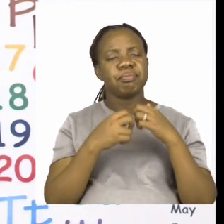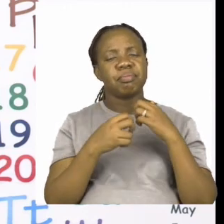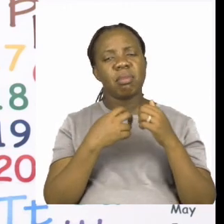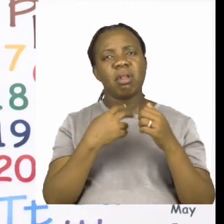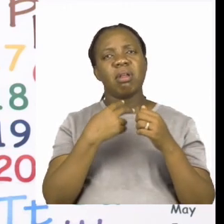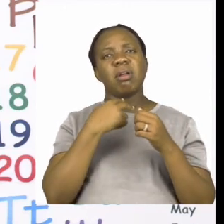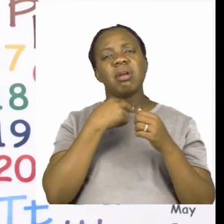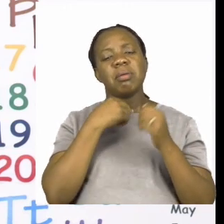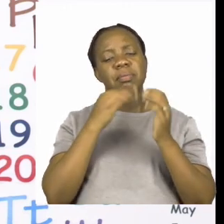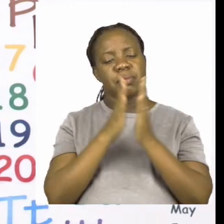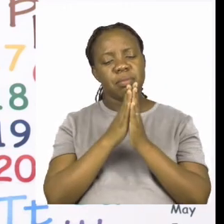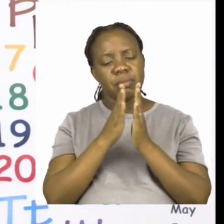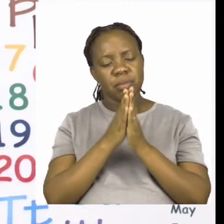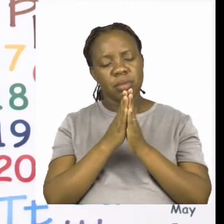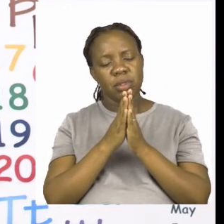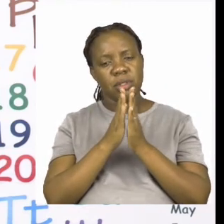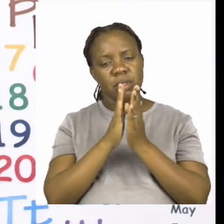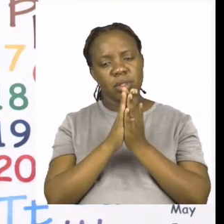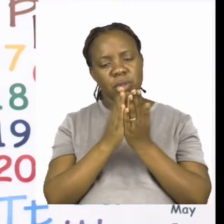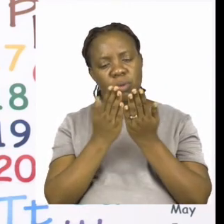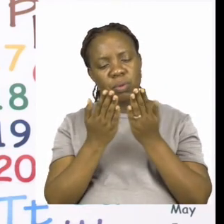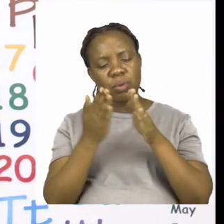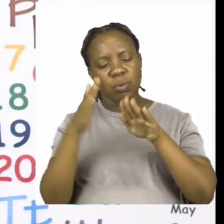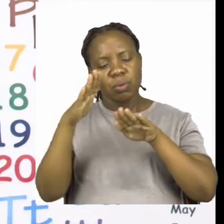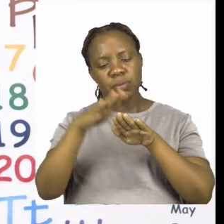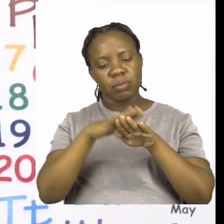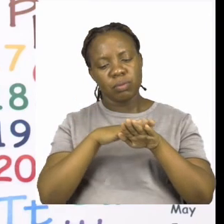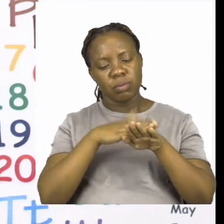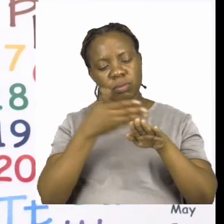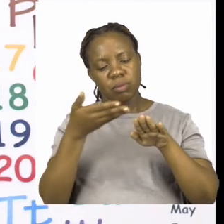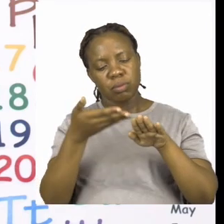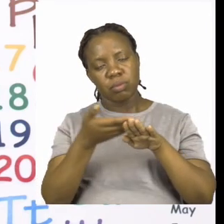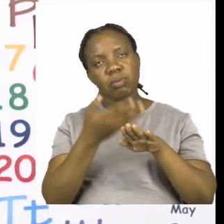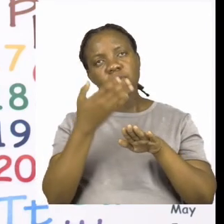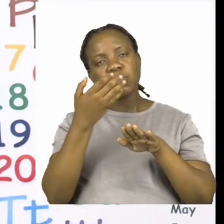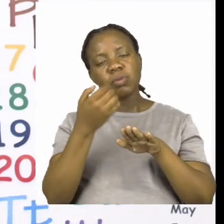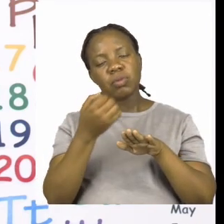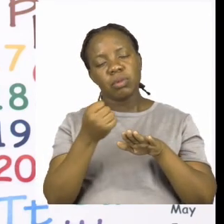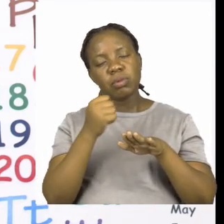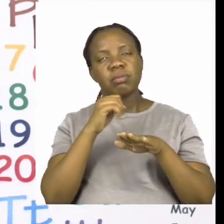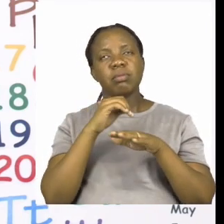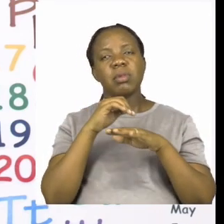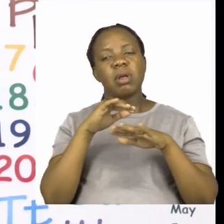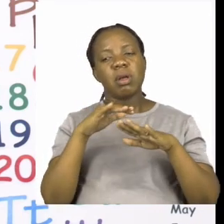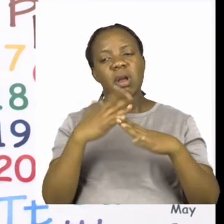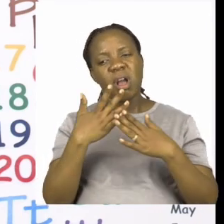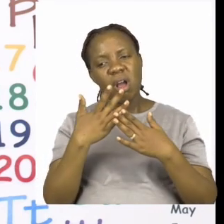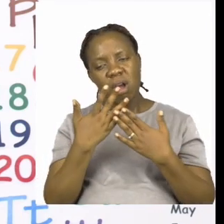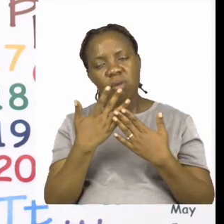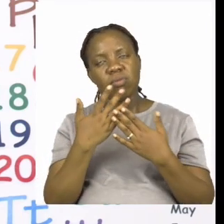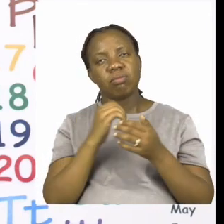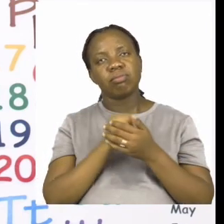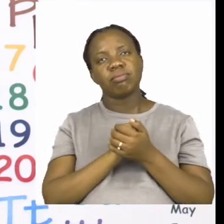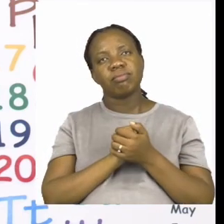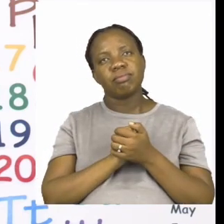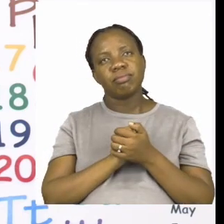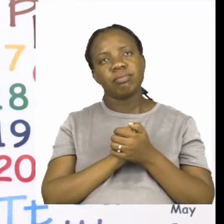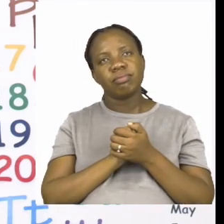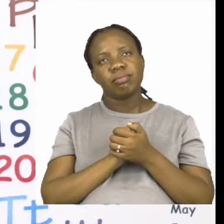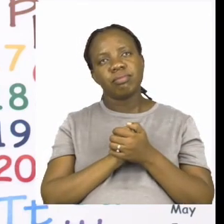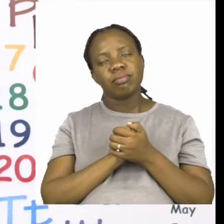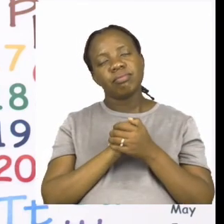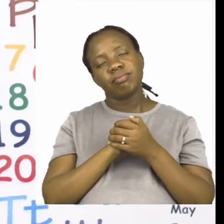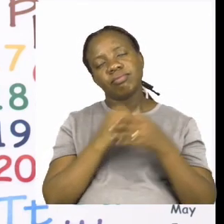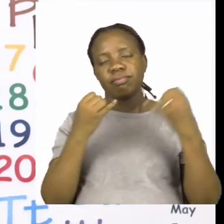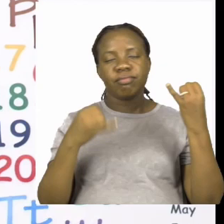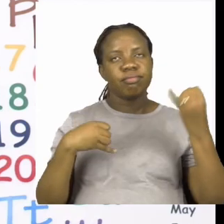you to do and finish all your addition sums. I will leave you to it, everyone. Have